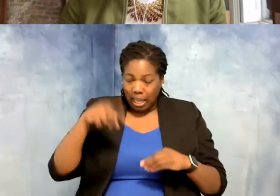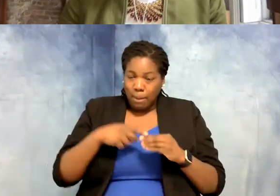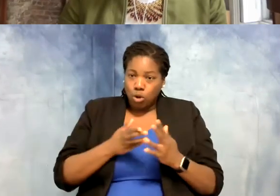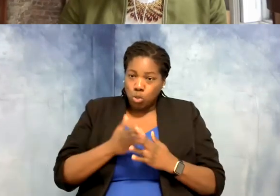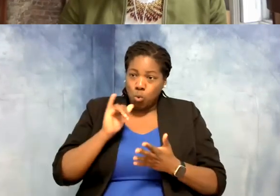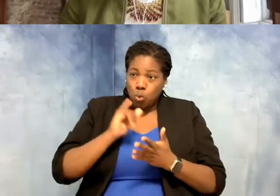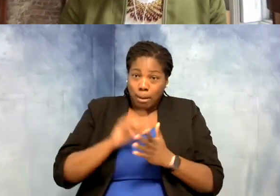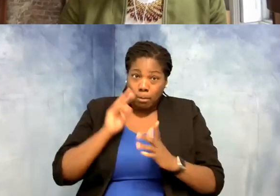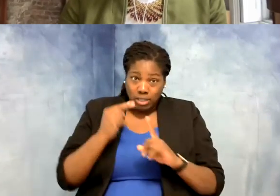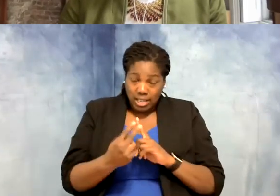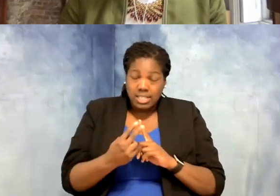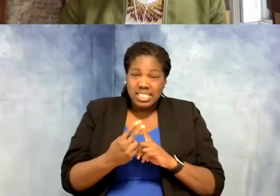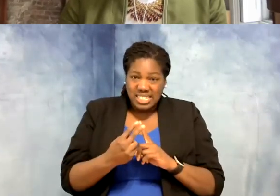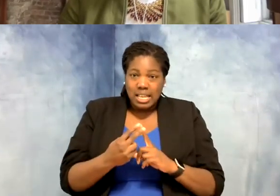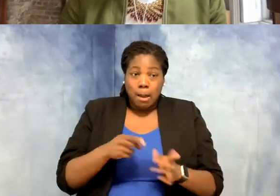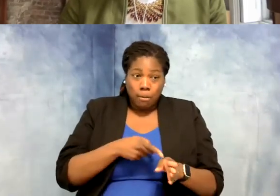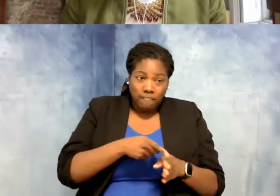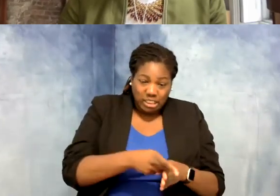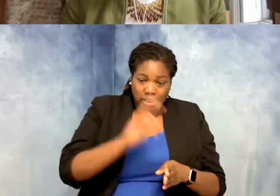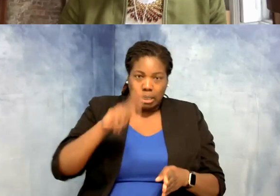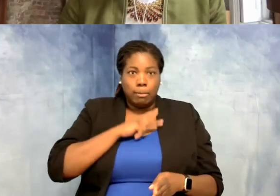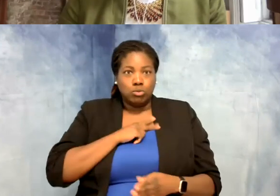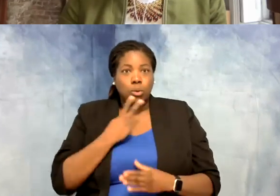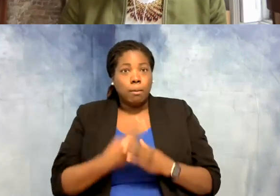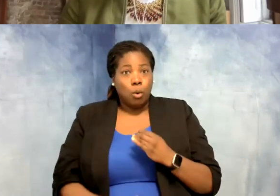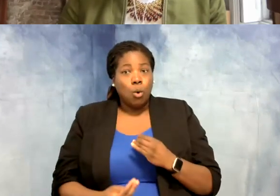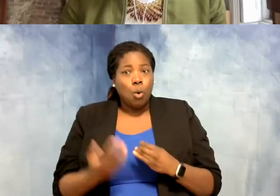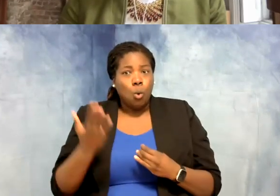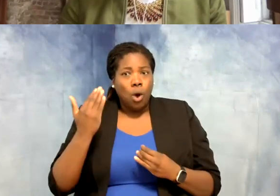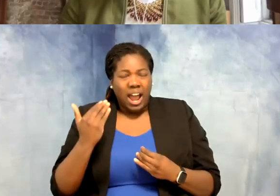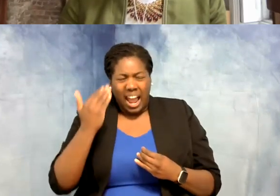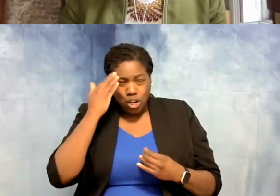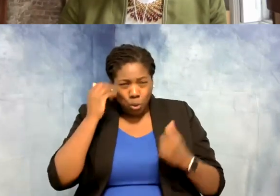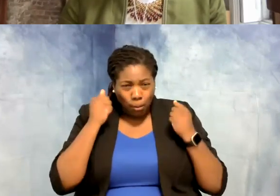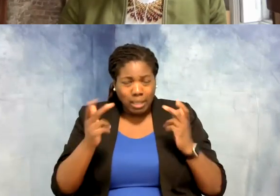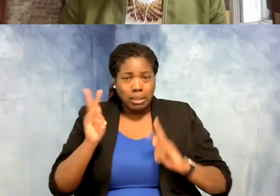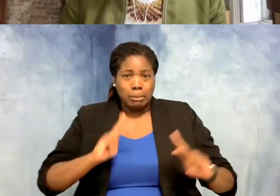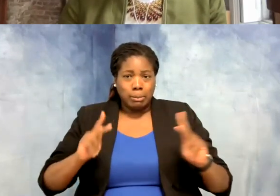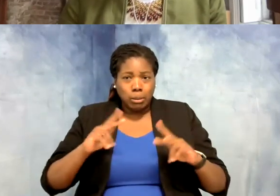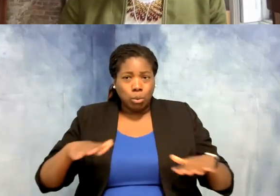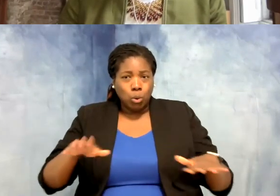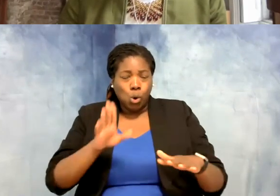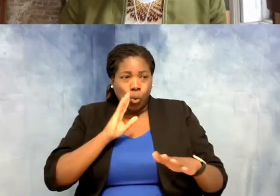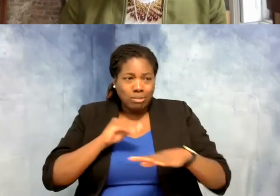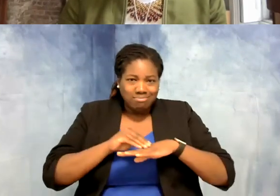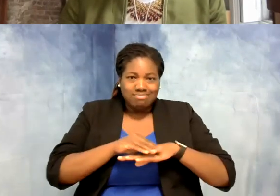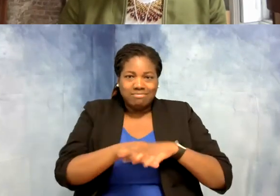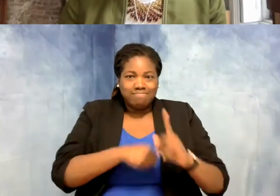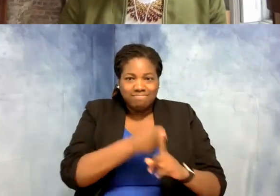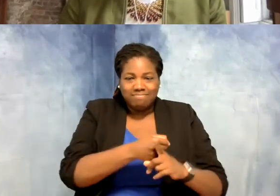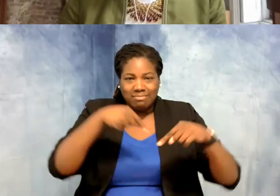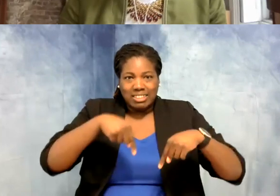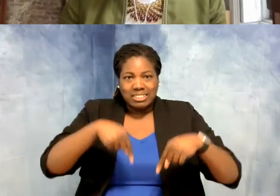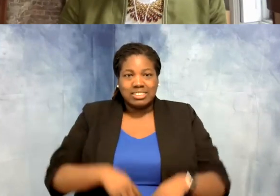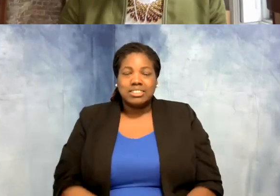that lens, professionally and also personally, because I know so many people who will be affected by